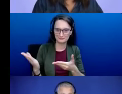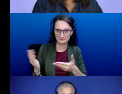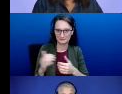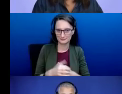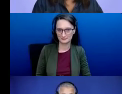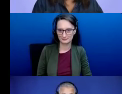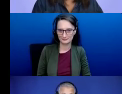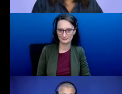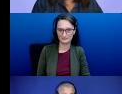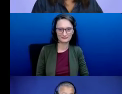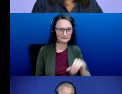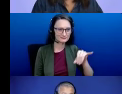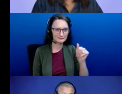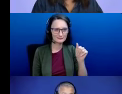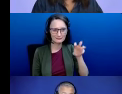What is JAWS?